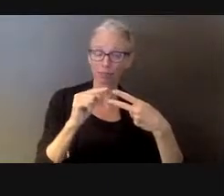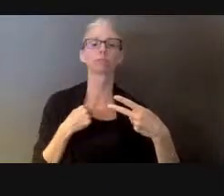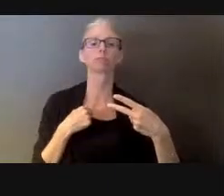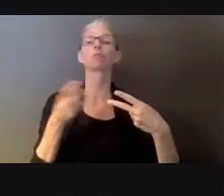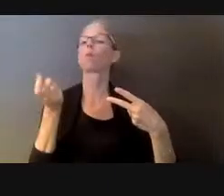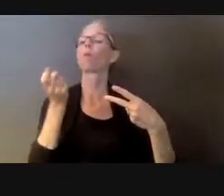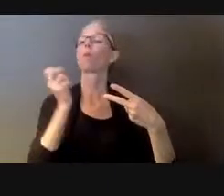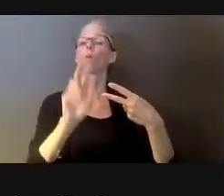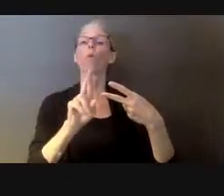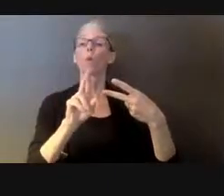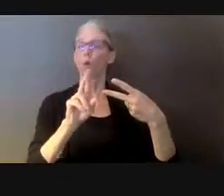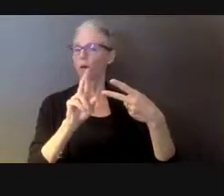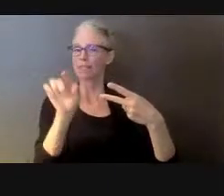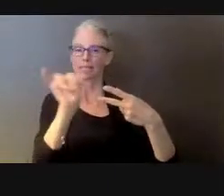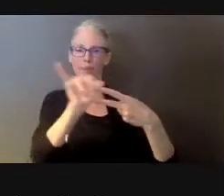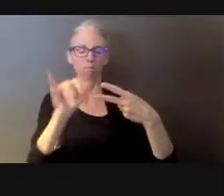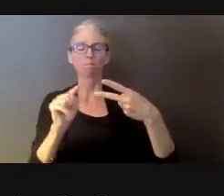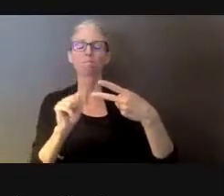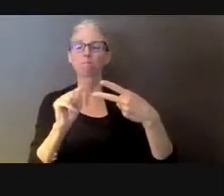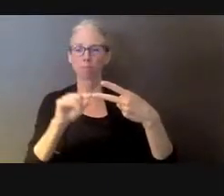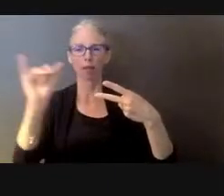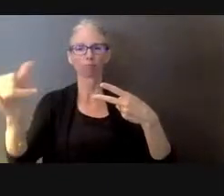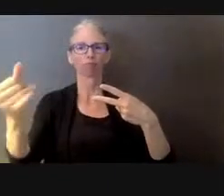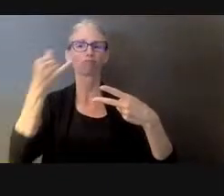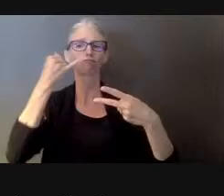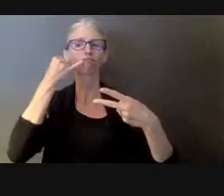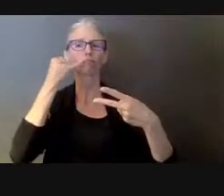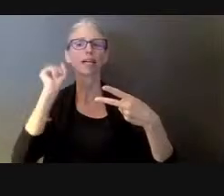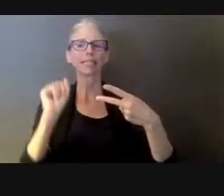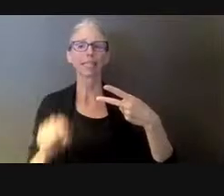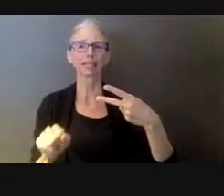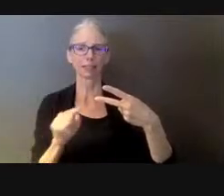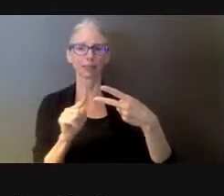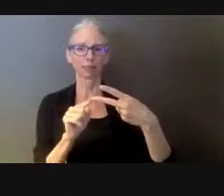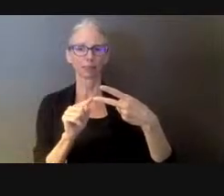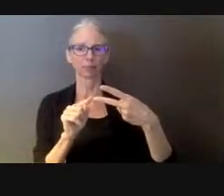team@pac2023.ca or call